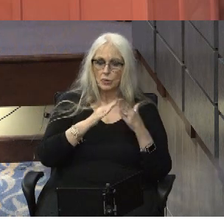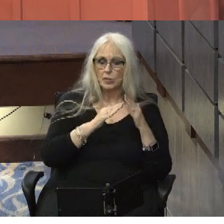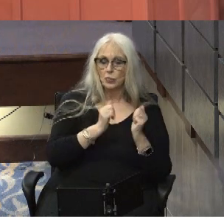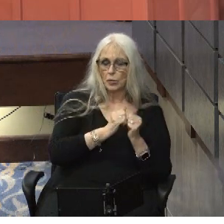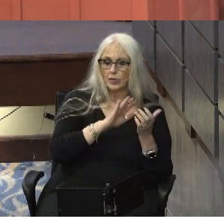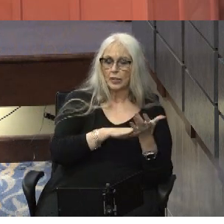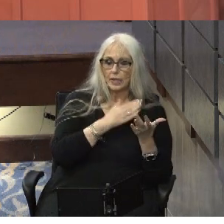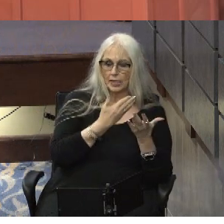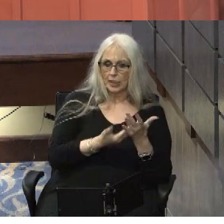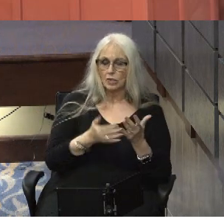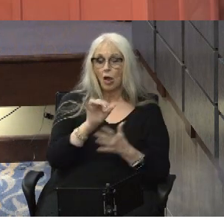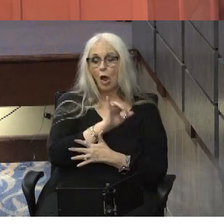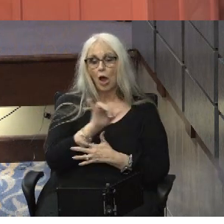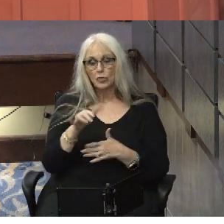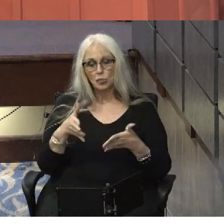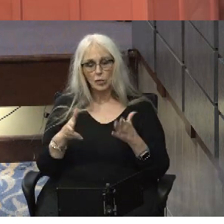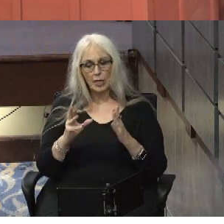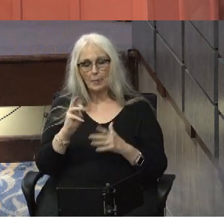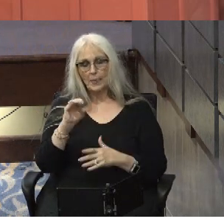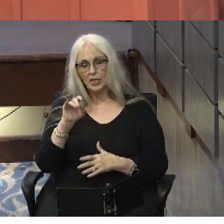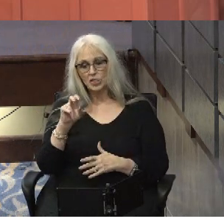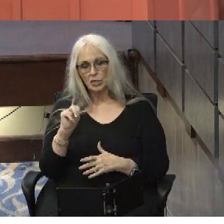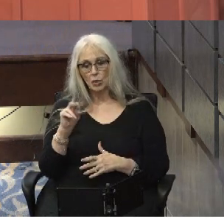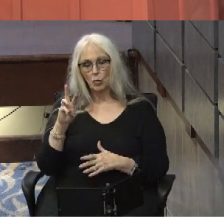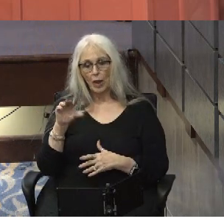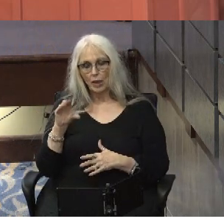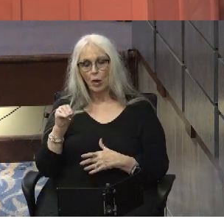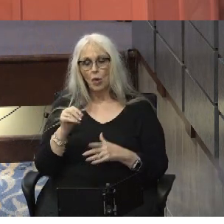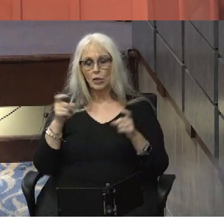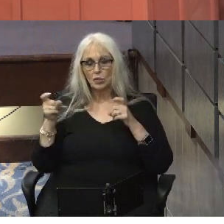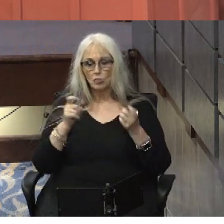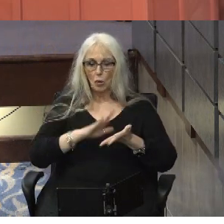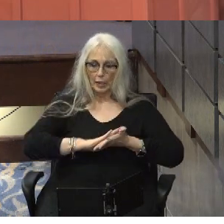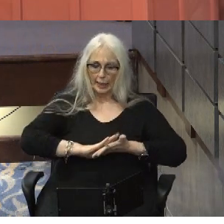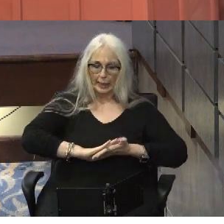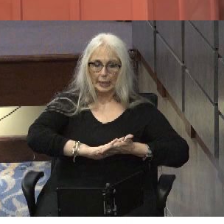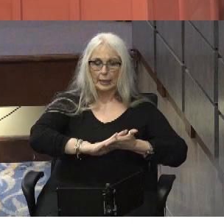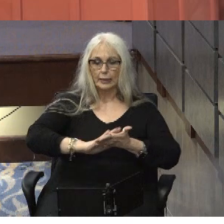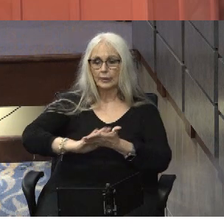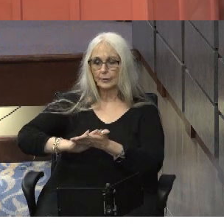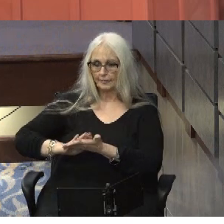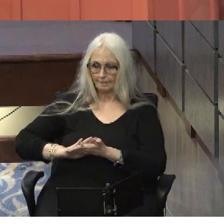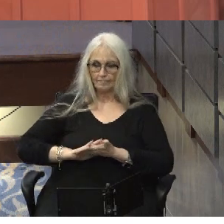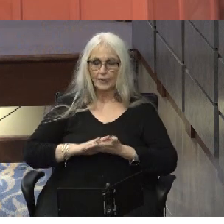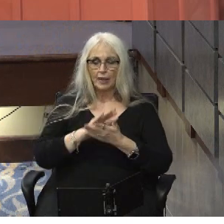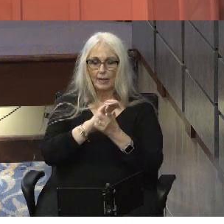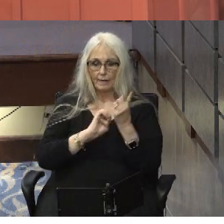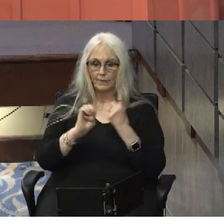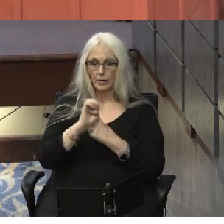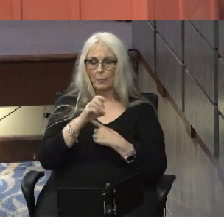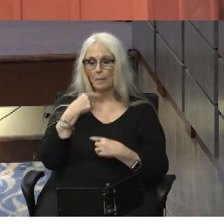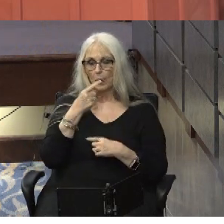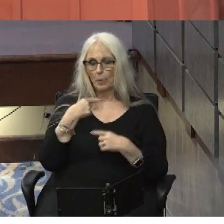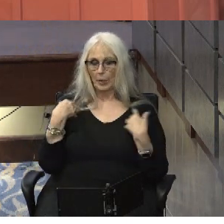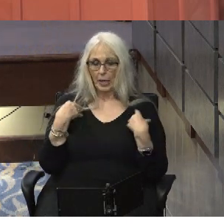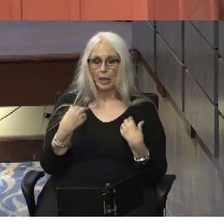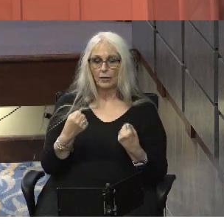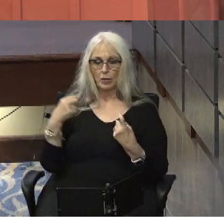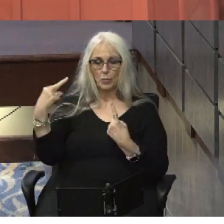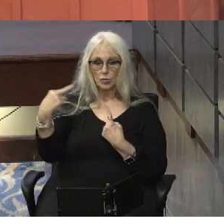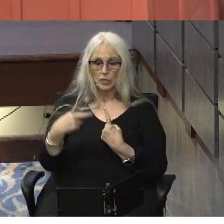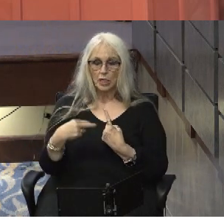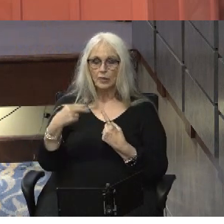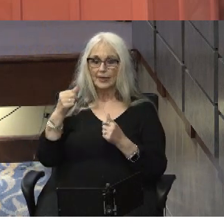while also allowing Mission Waco to control the cleanliness and the sanitary environment from a public health perspective of each